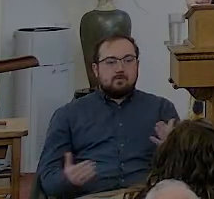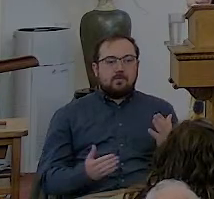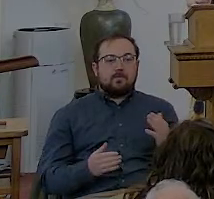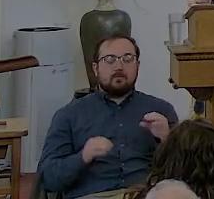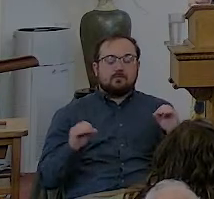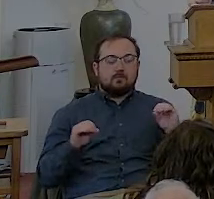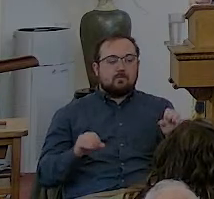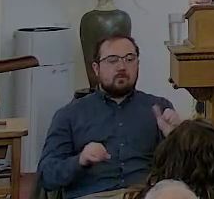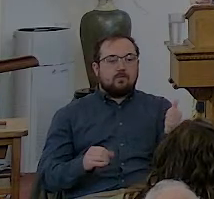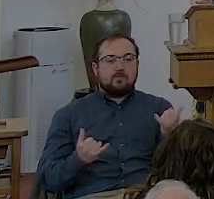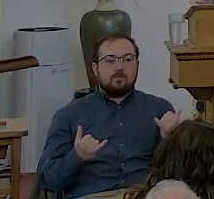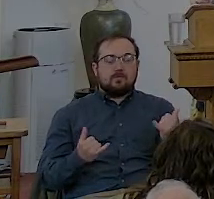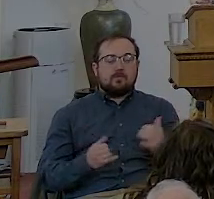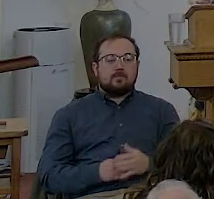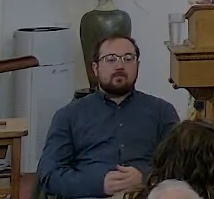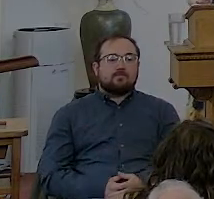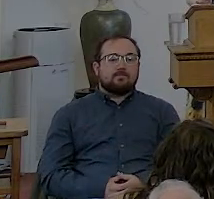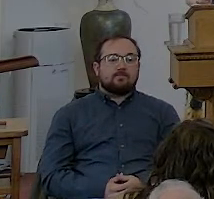else.